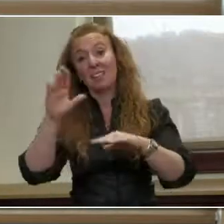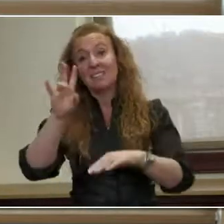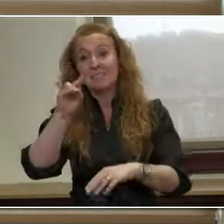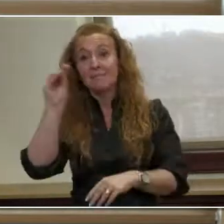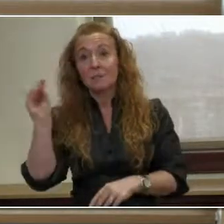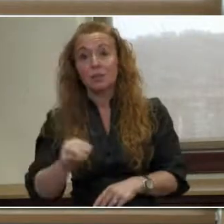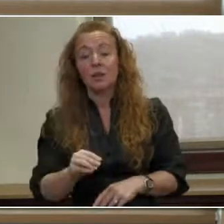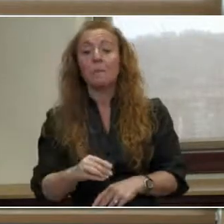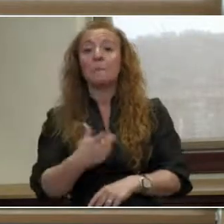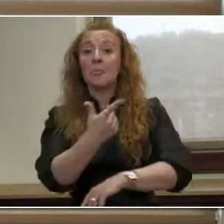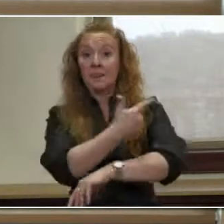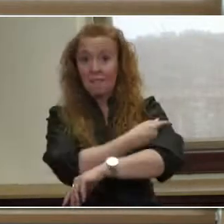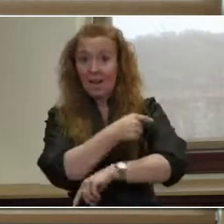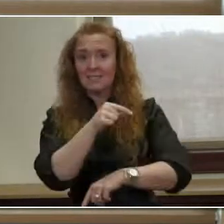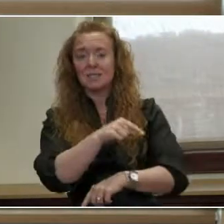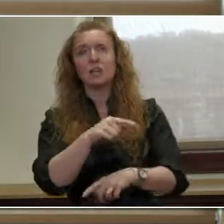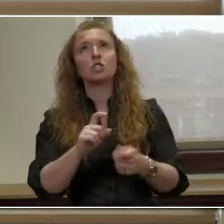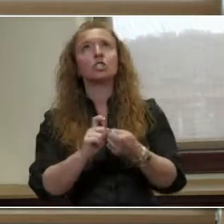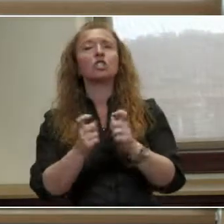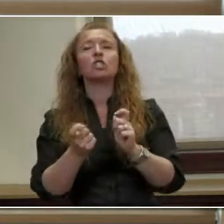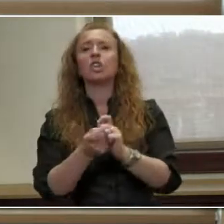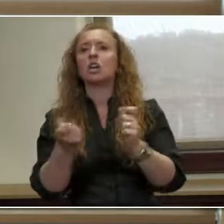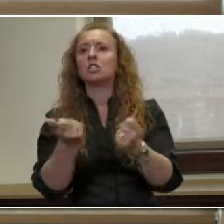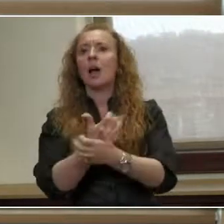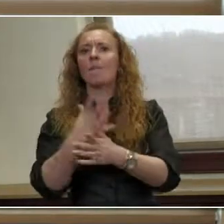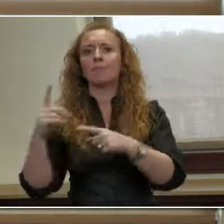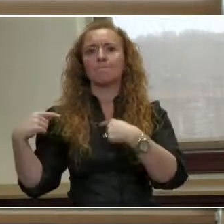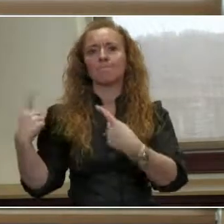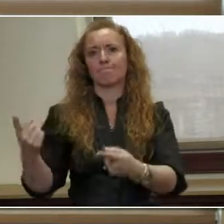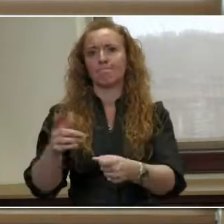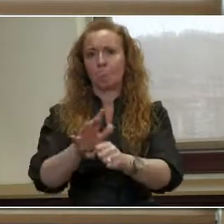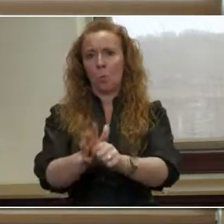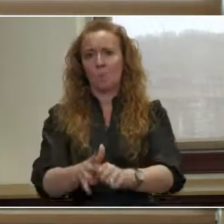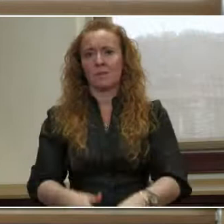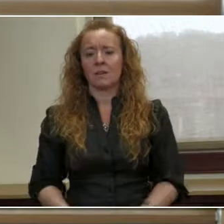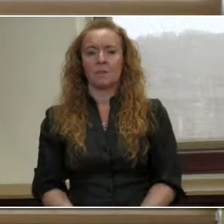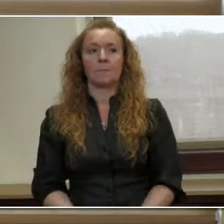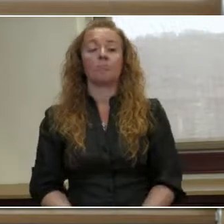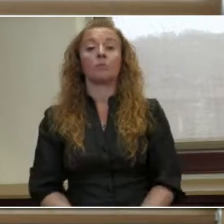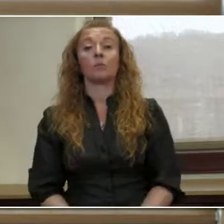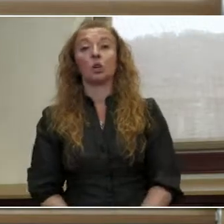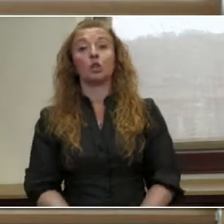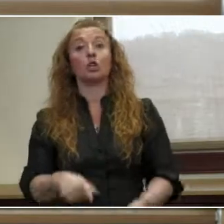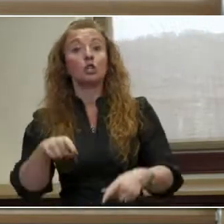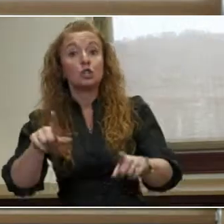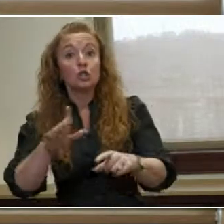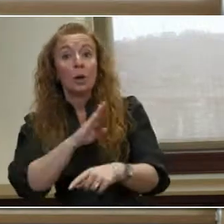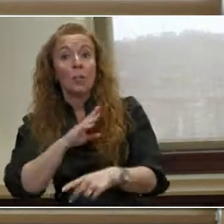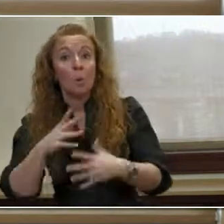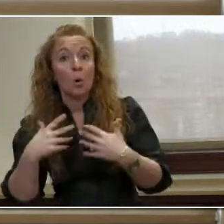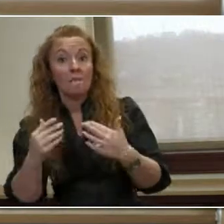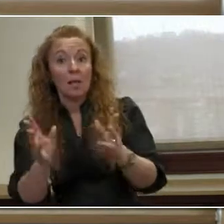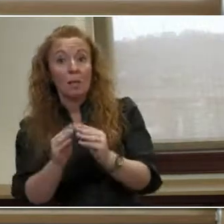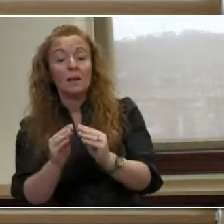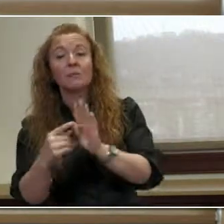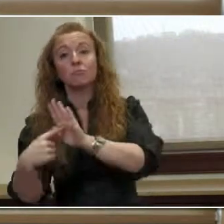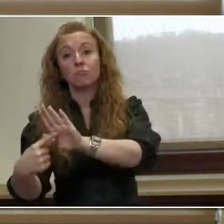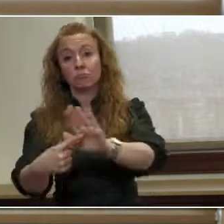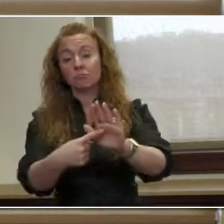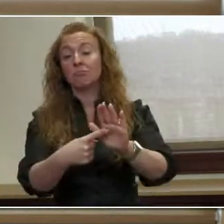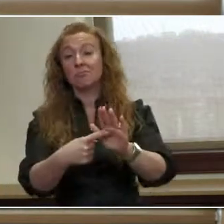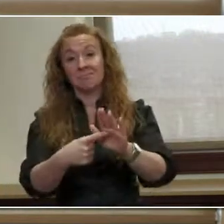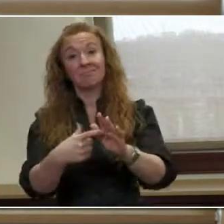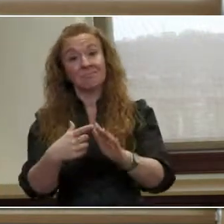And vaccinations have been a game changer in this pandemic. I shared data at the Board of Health meeting today, which clearly demonstrate the power